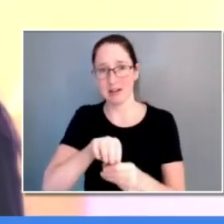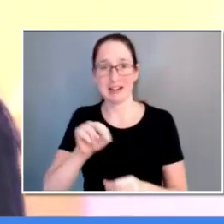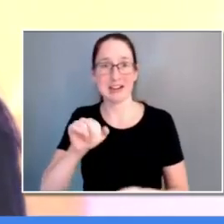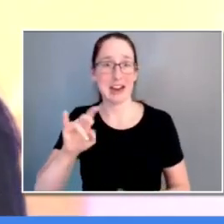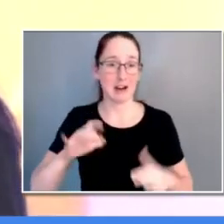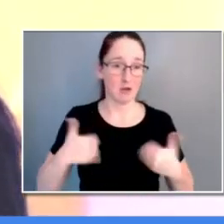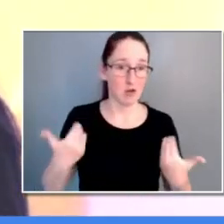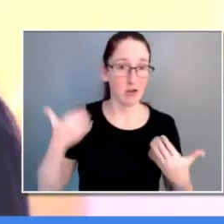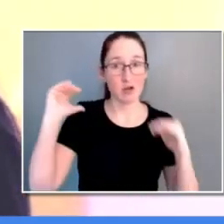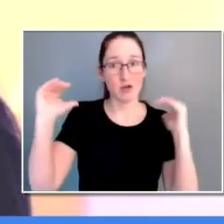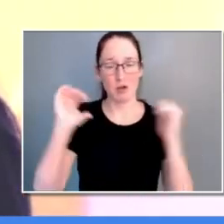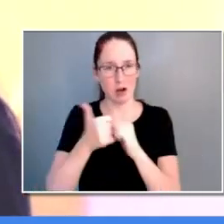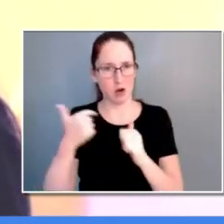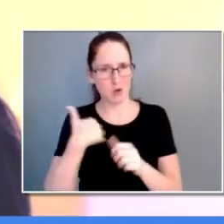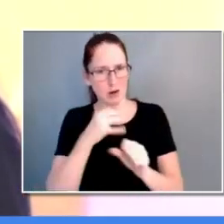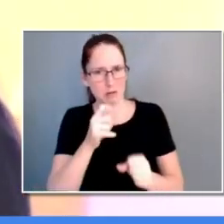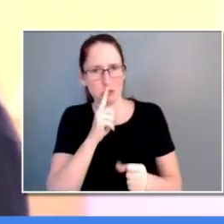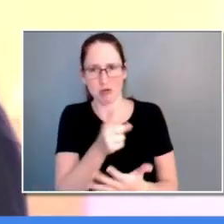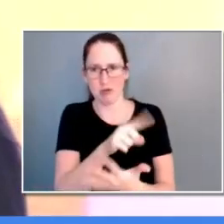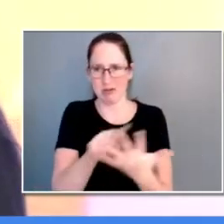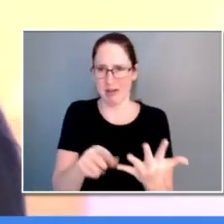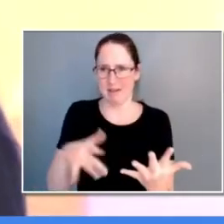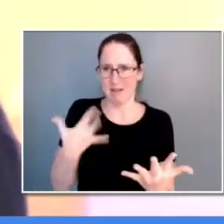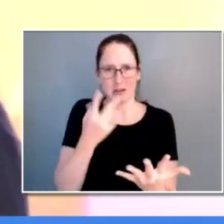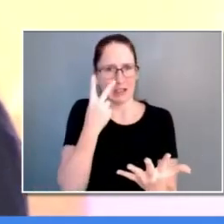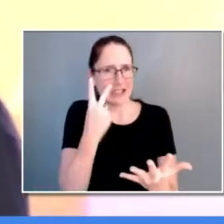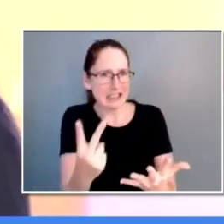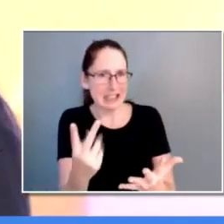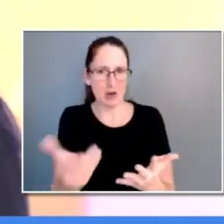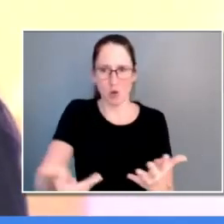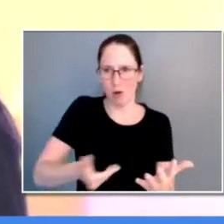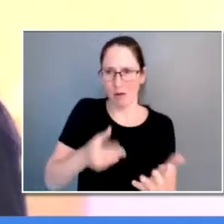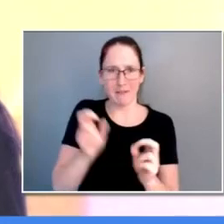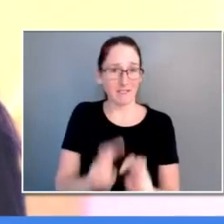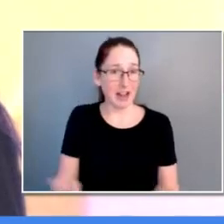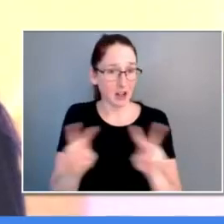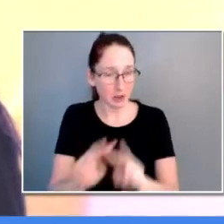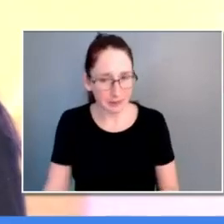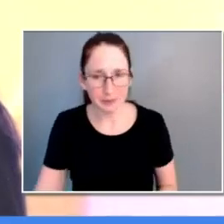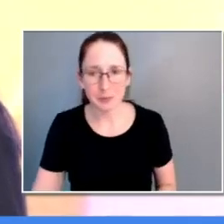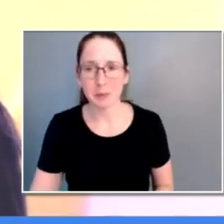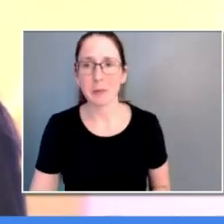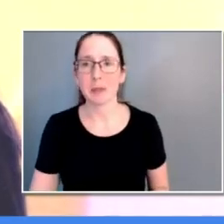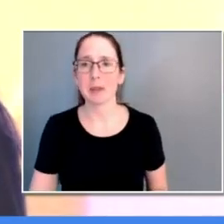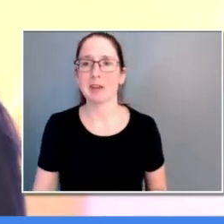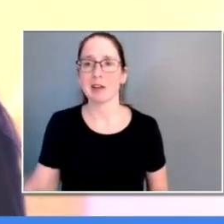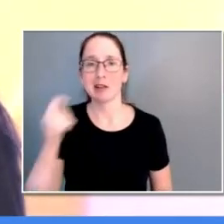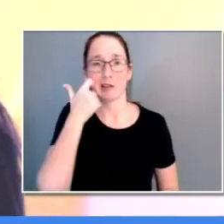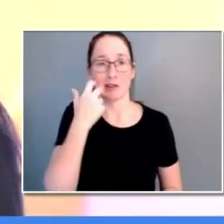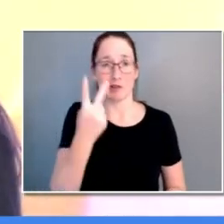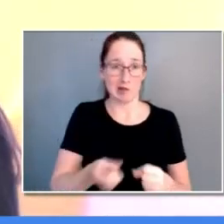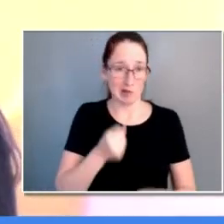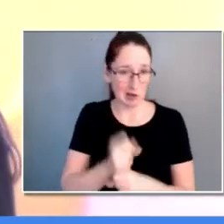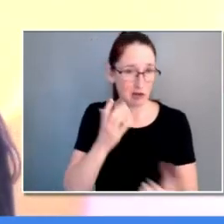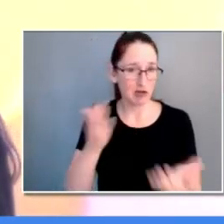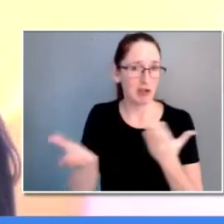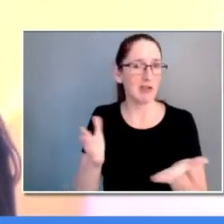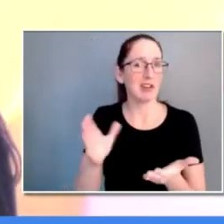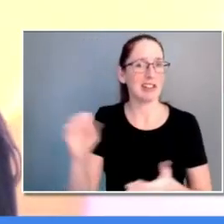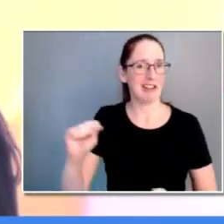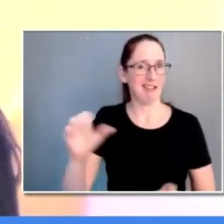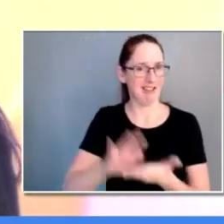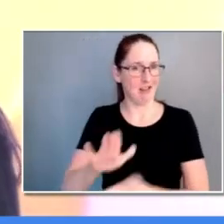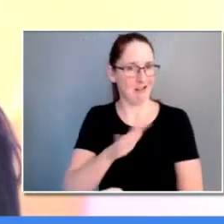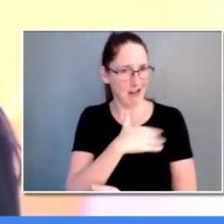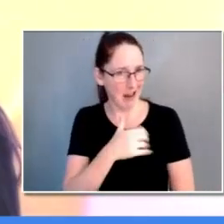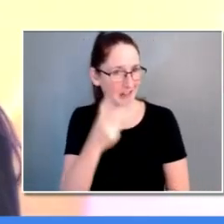adults, and how we can ensure they feel seen, welcomed, and valued. Over the past 2 years serving at Seattle colleges, I've witnessed significant